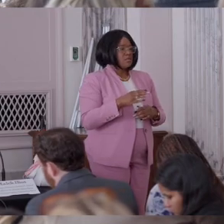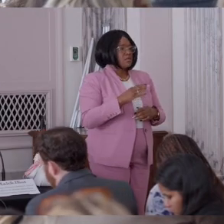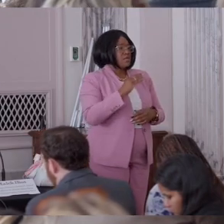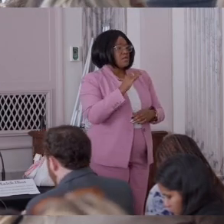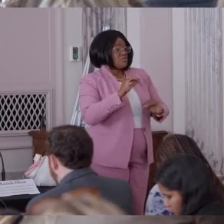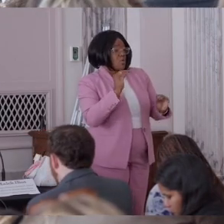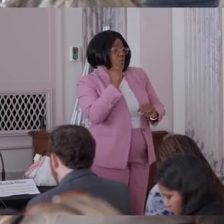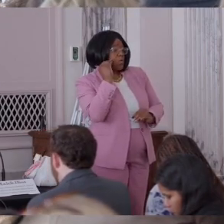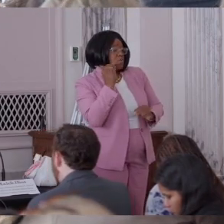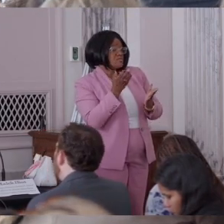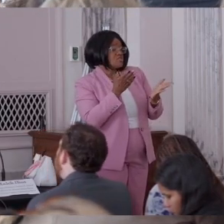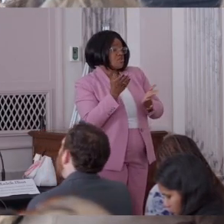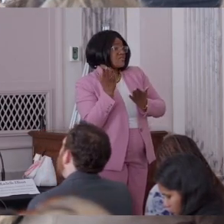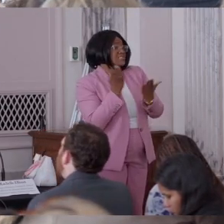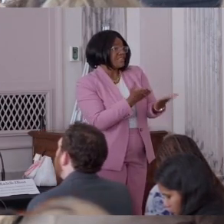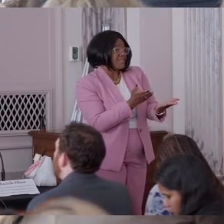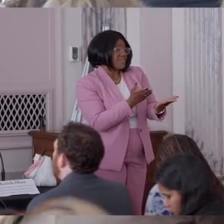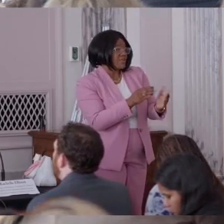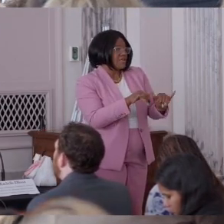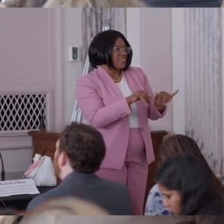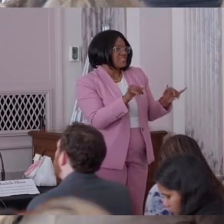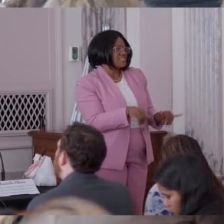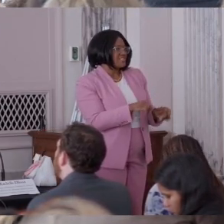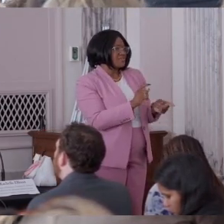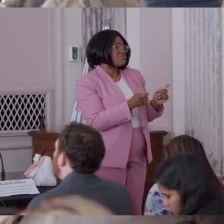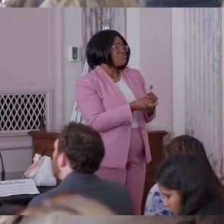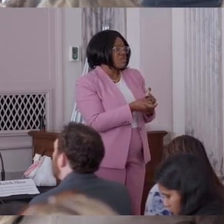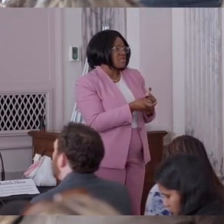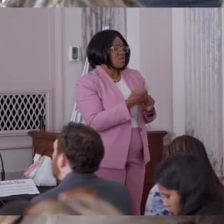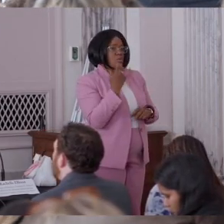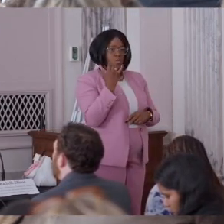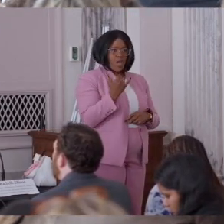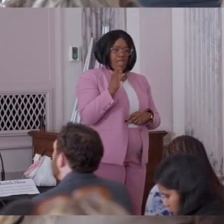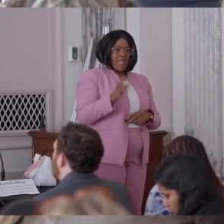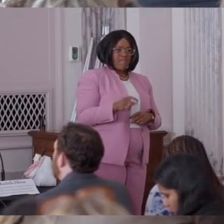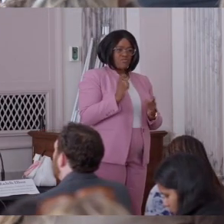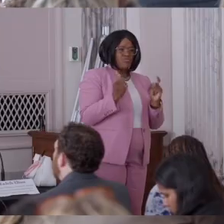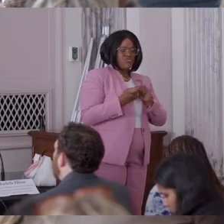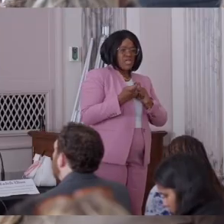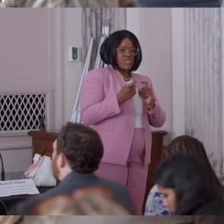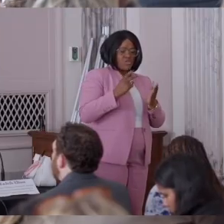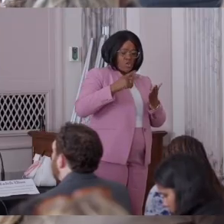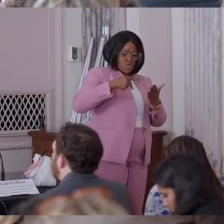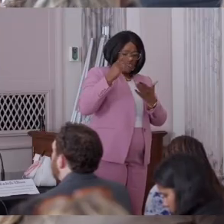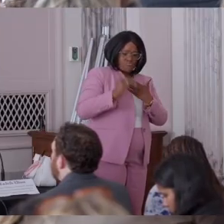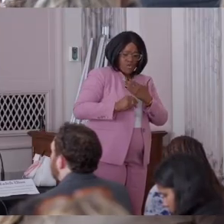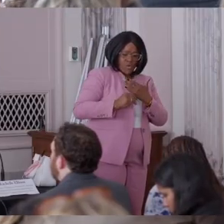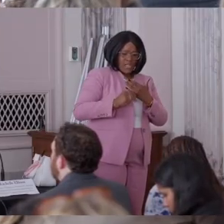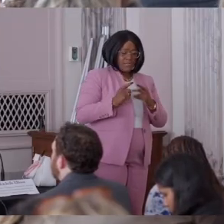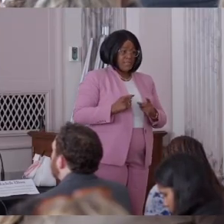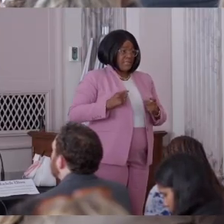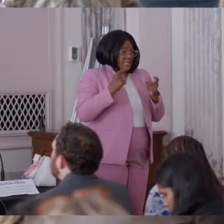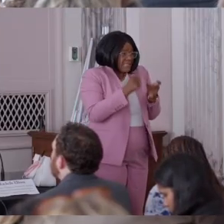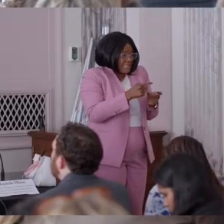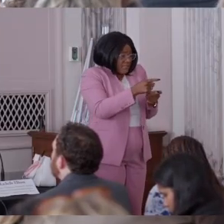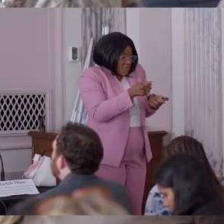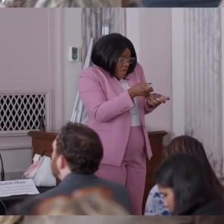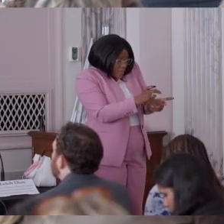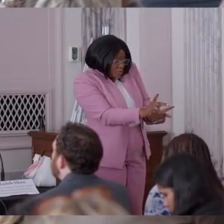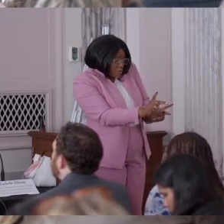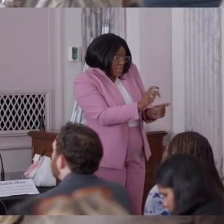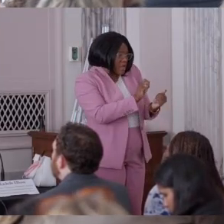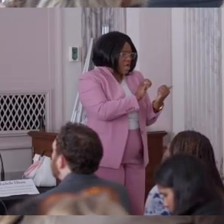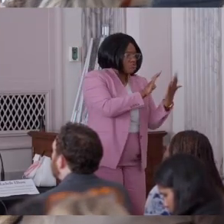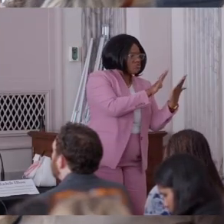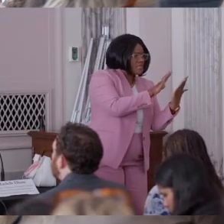service delivery system to change to a program that gave you the opportunity to